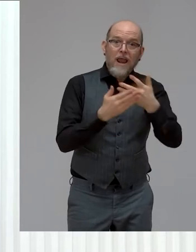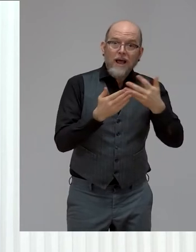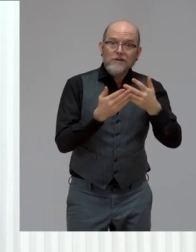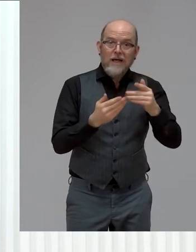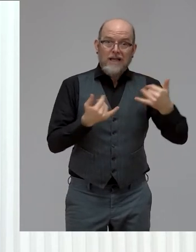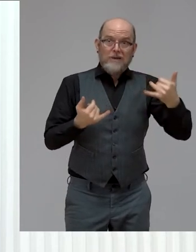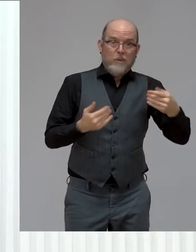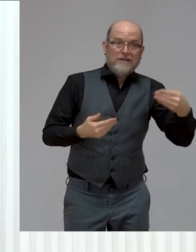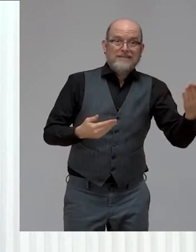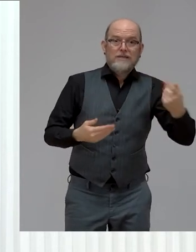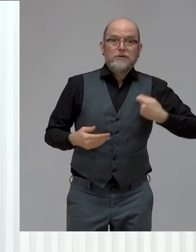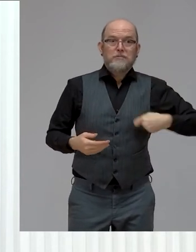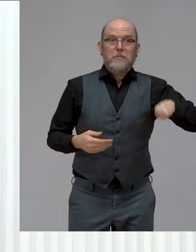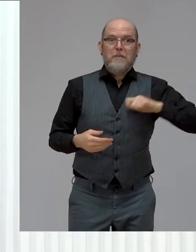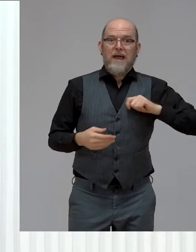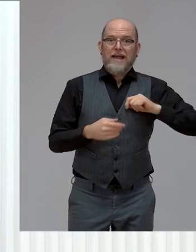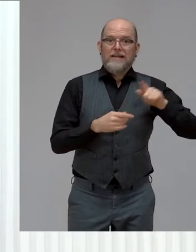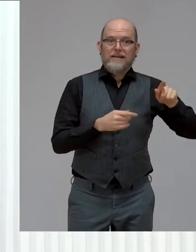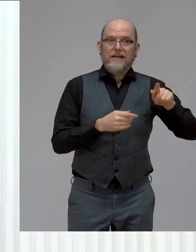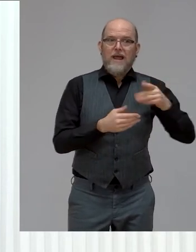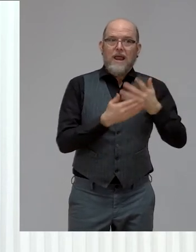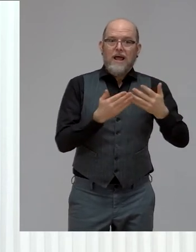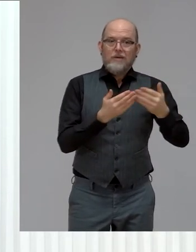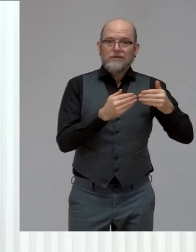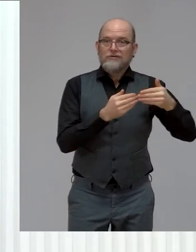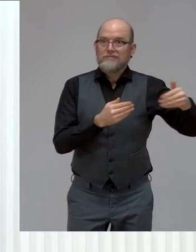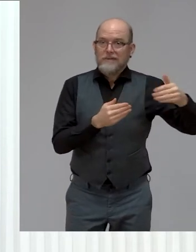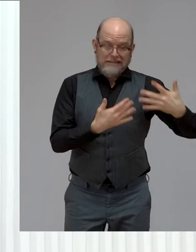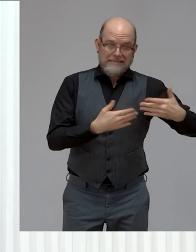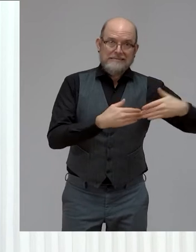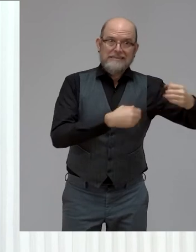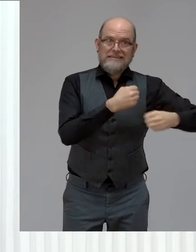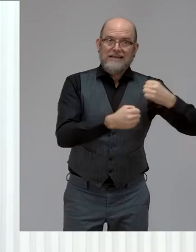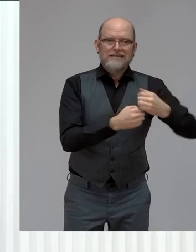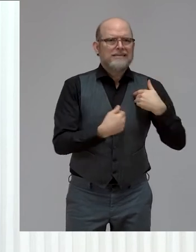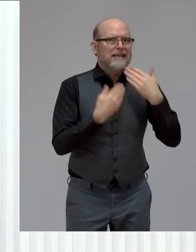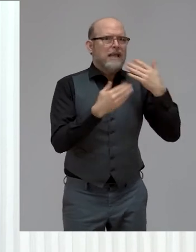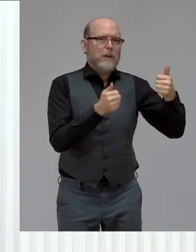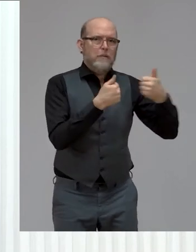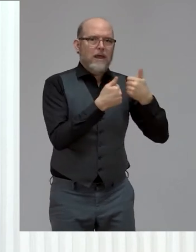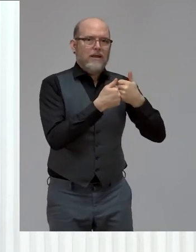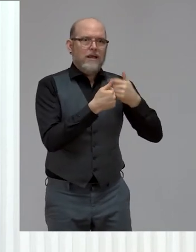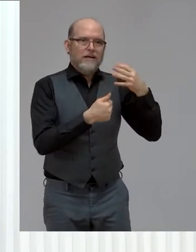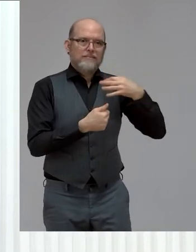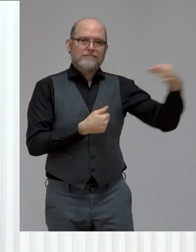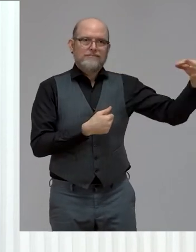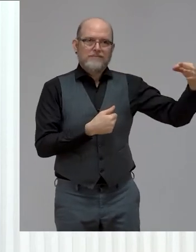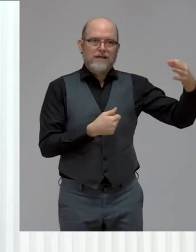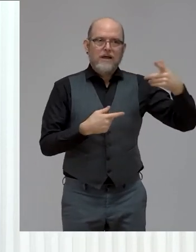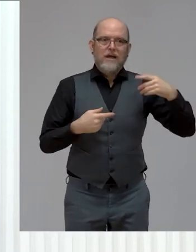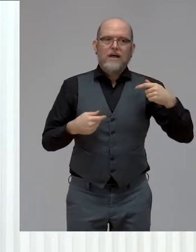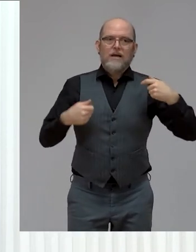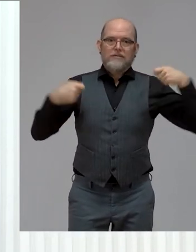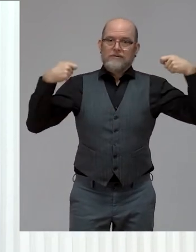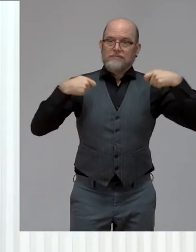published later on this year, thanks to our wonderful partner, Descubreme. We believe that finally, after